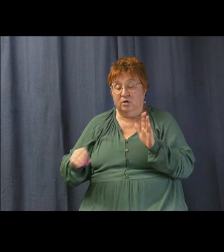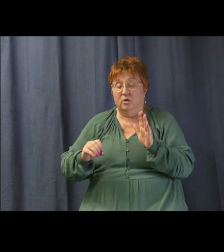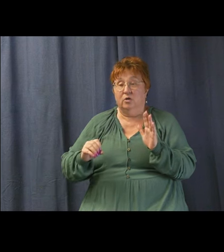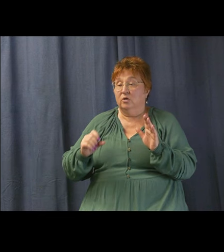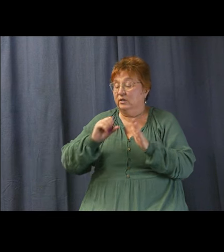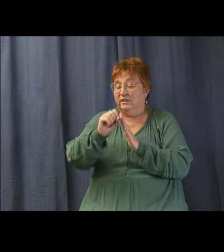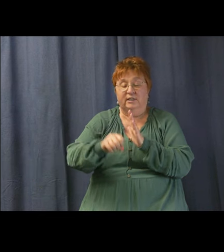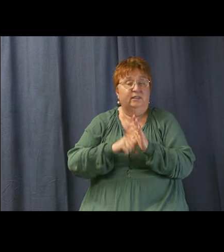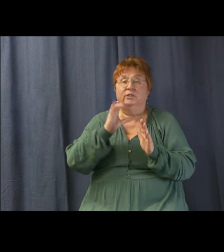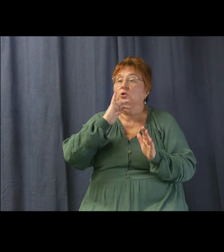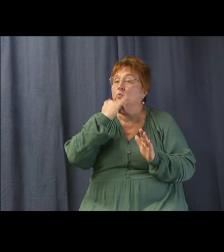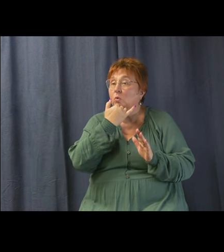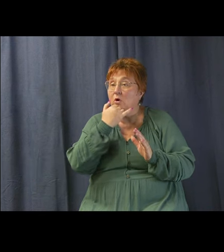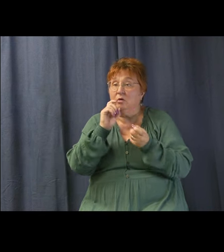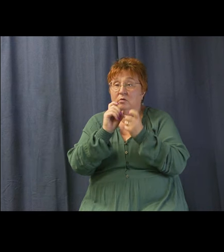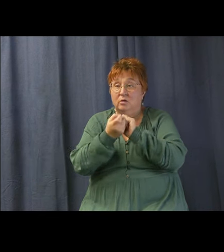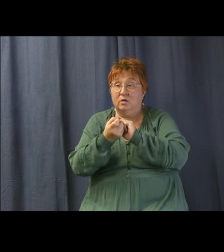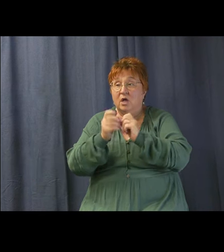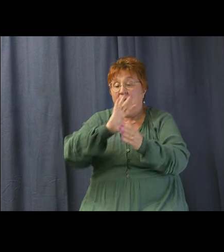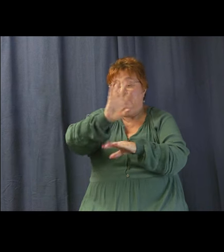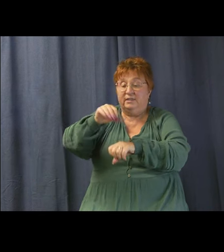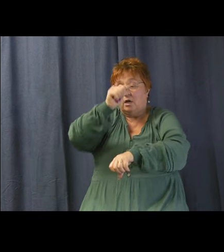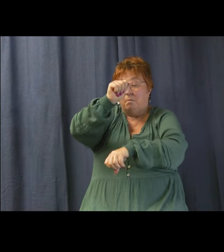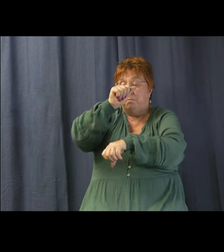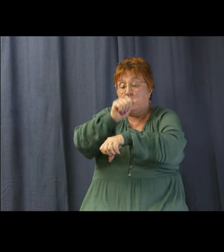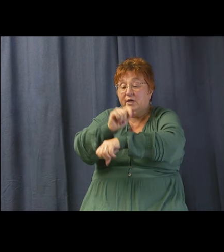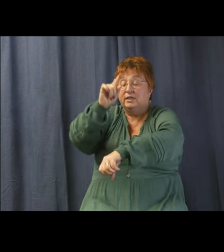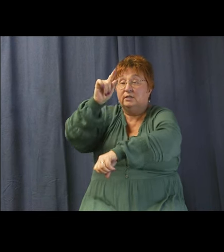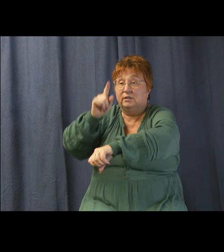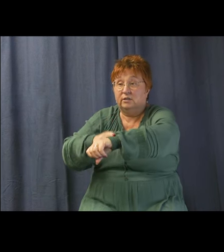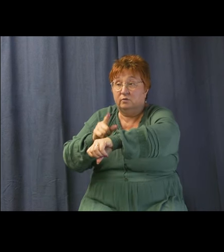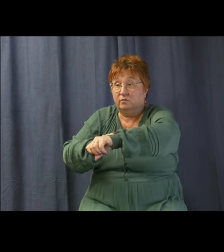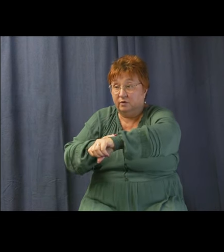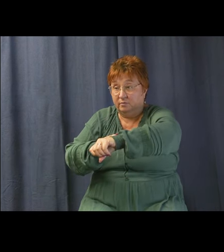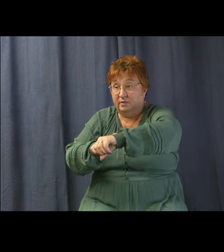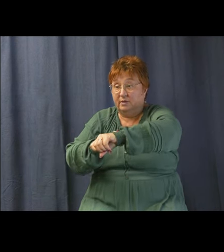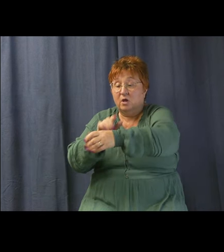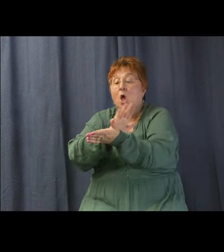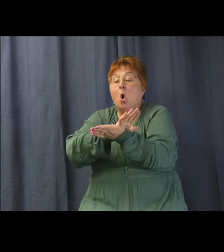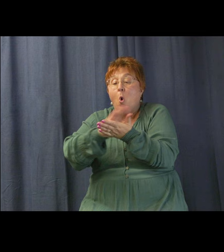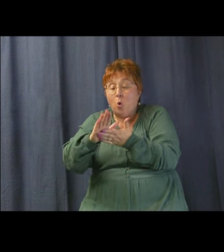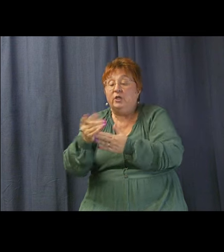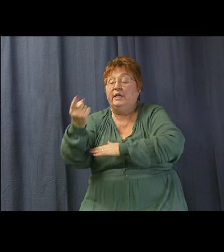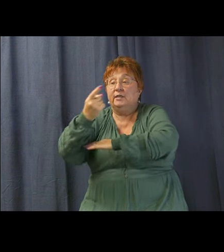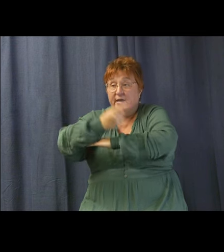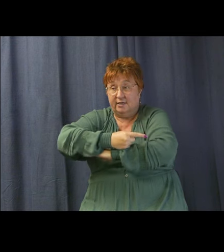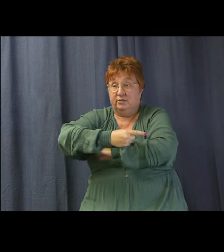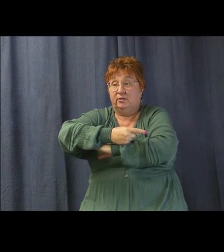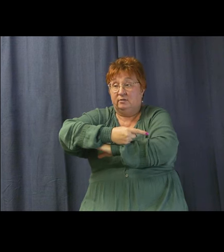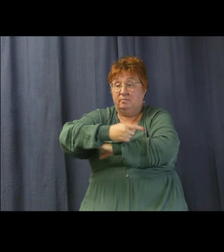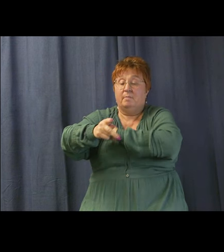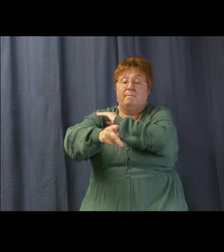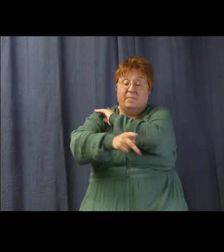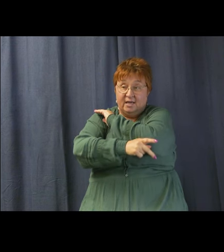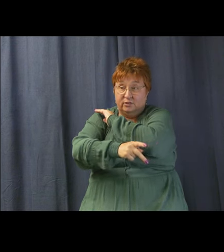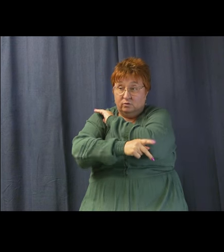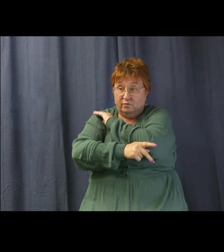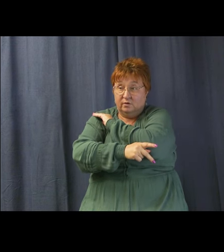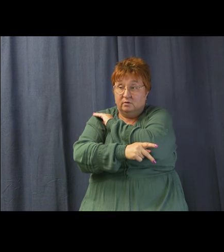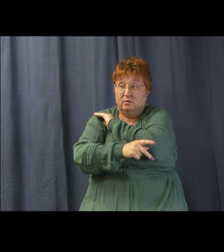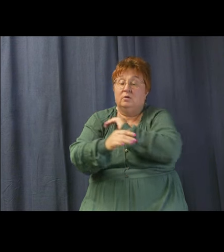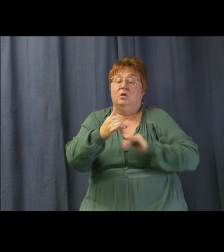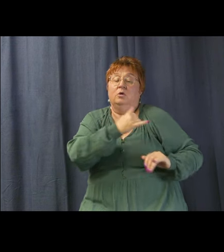Hebrew word. The word means the appointed times, like Passover, Sukkot, the Feast of